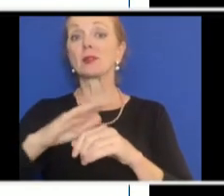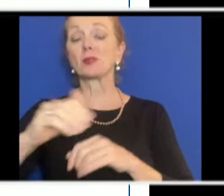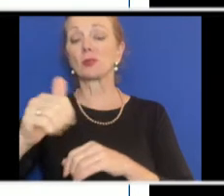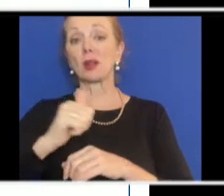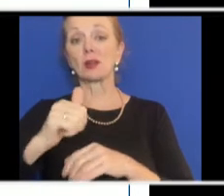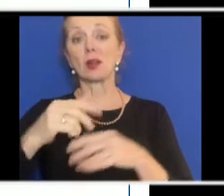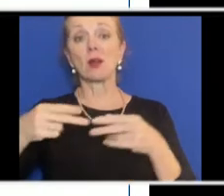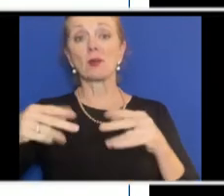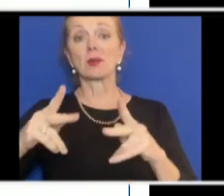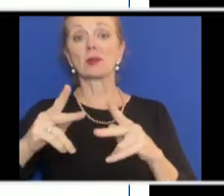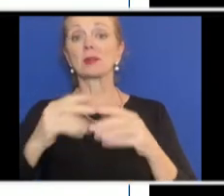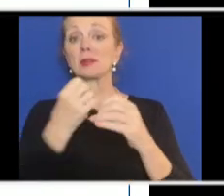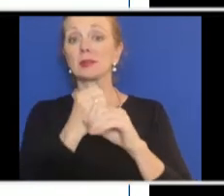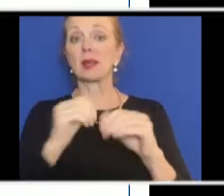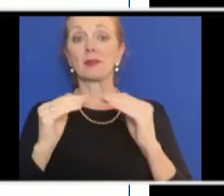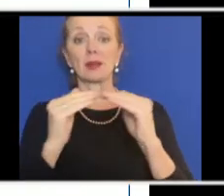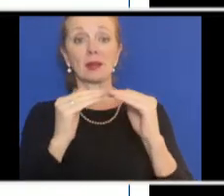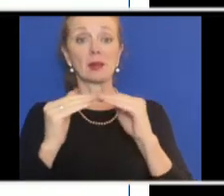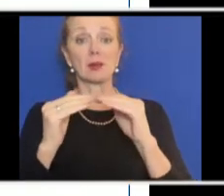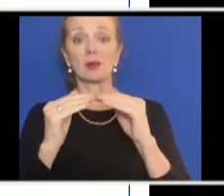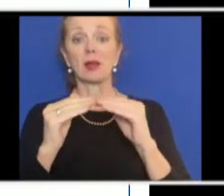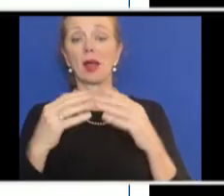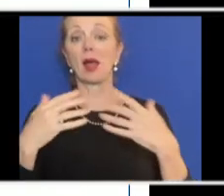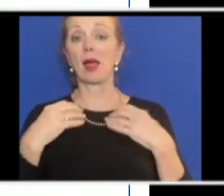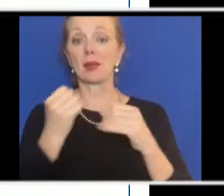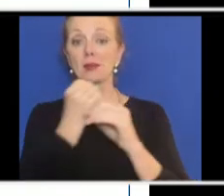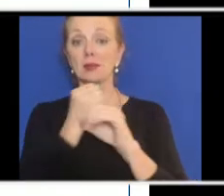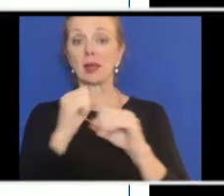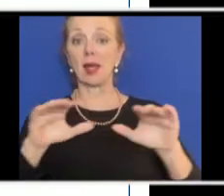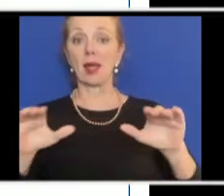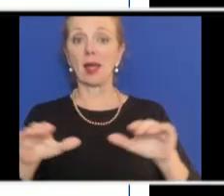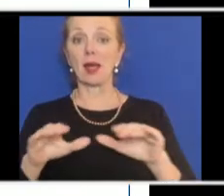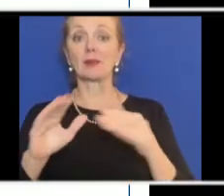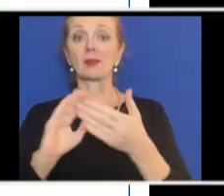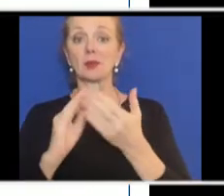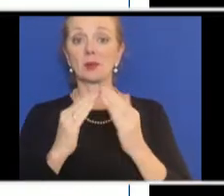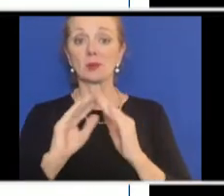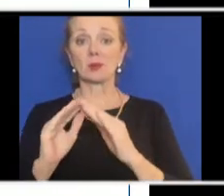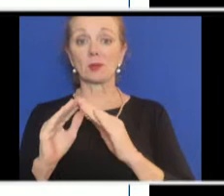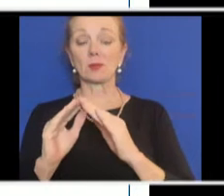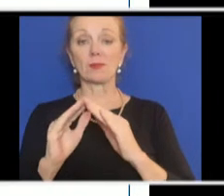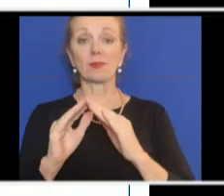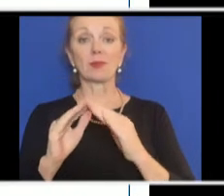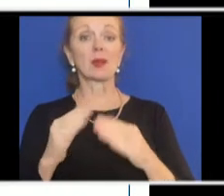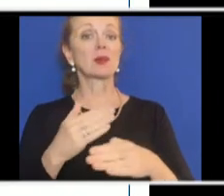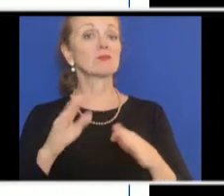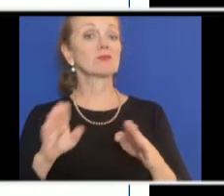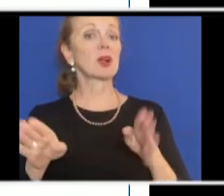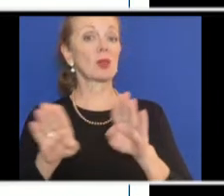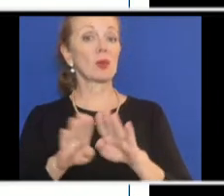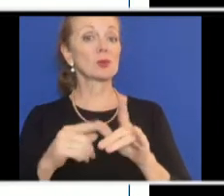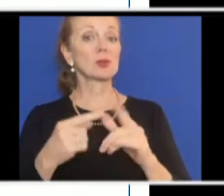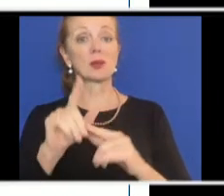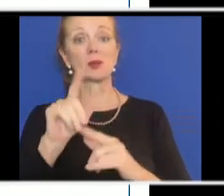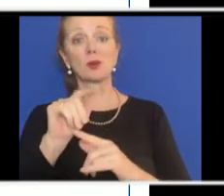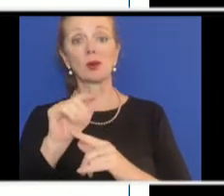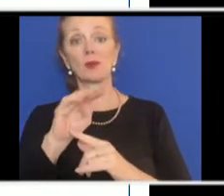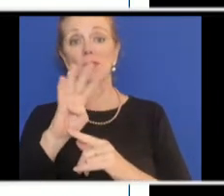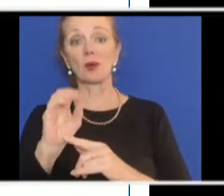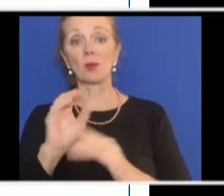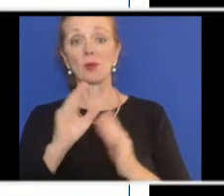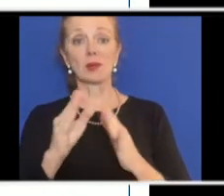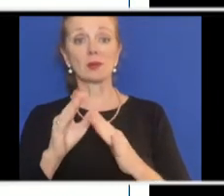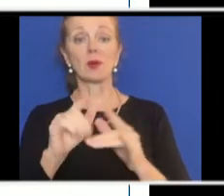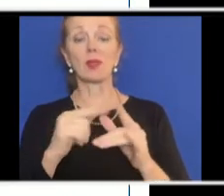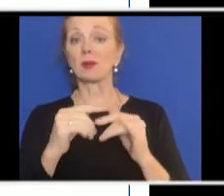safe and Equitable mobility and healthy safe and active communities I just want to close by saying in the 2040 plan one of the